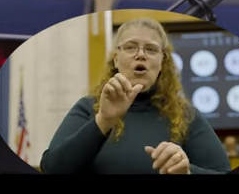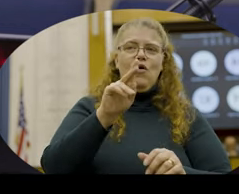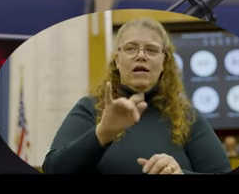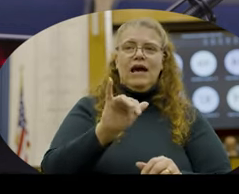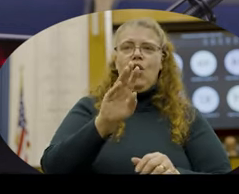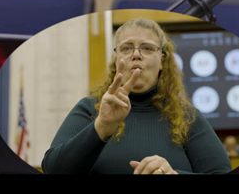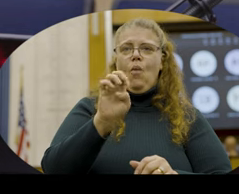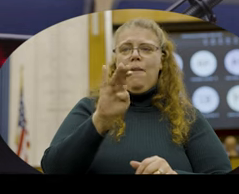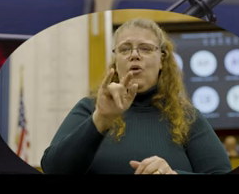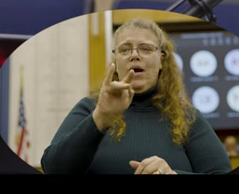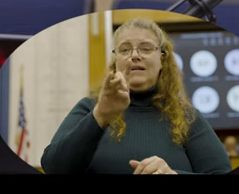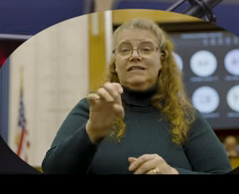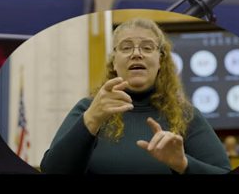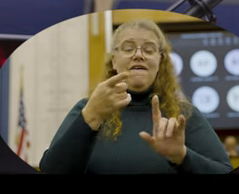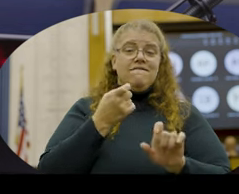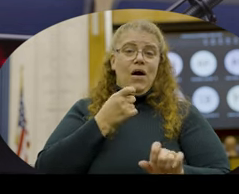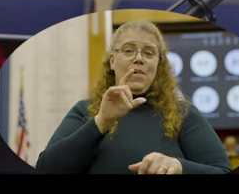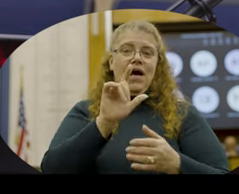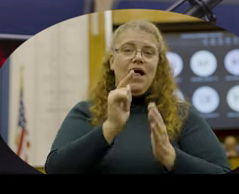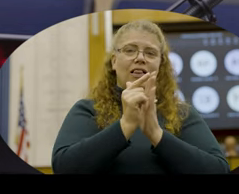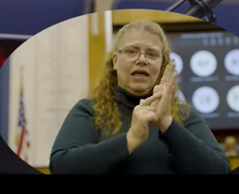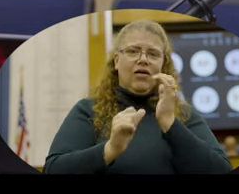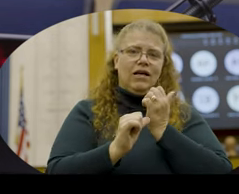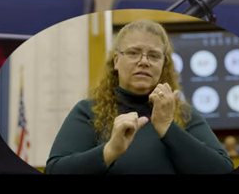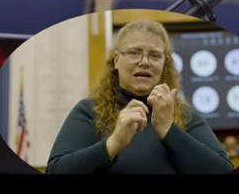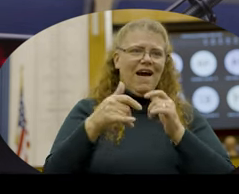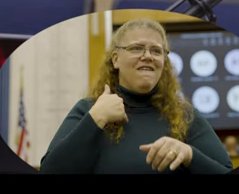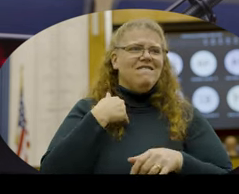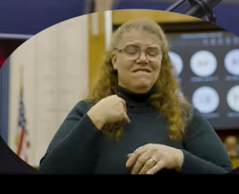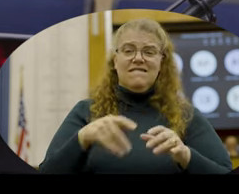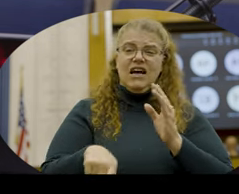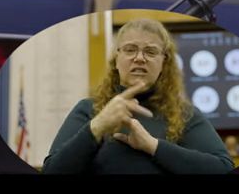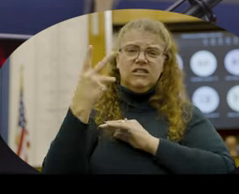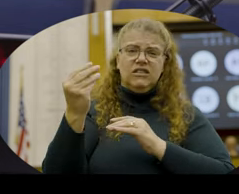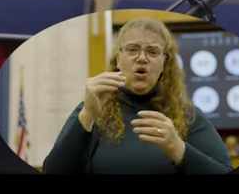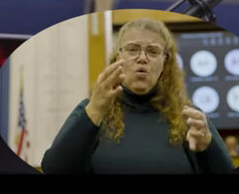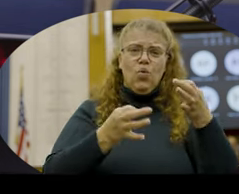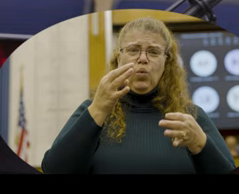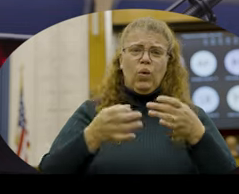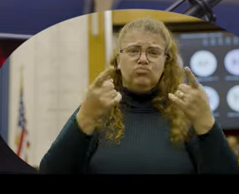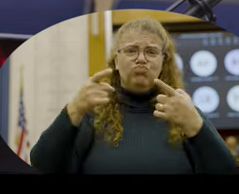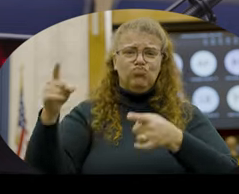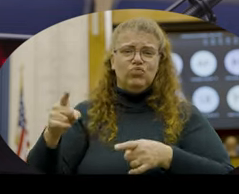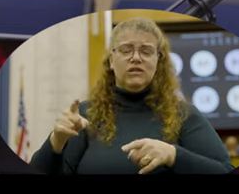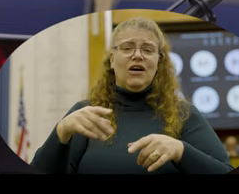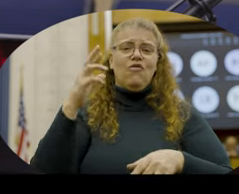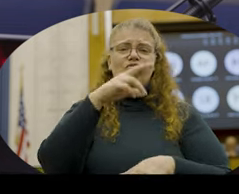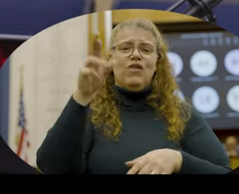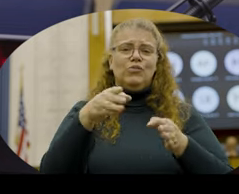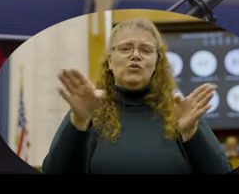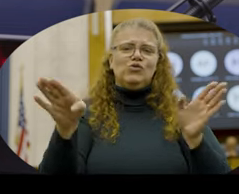from Legal Aid. I sat in on some eviction court proceedings in the Richmond General District Court to get a